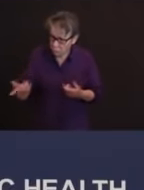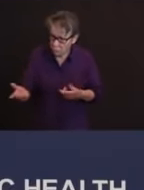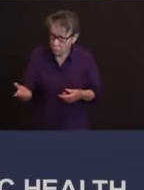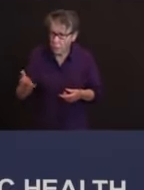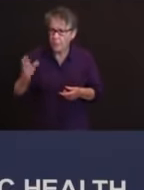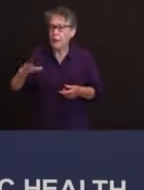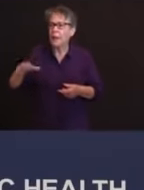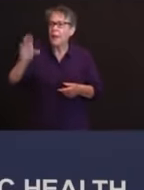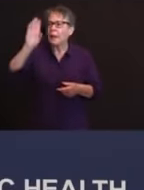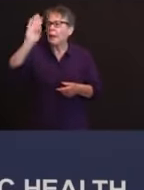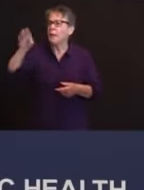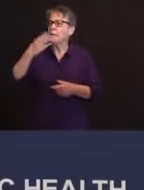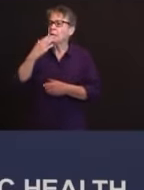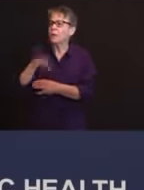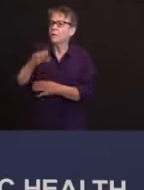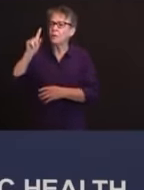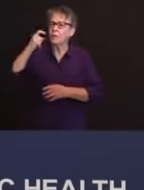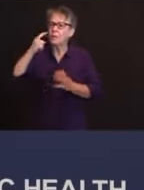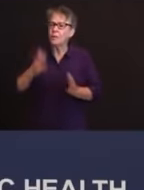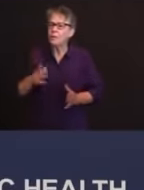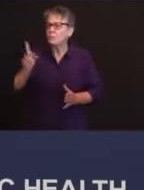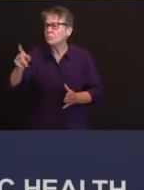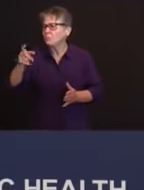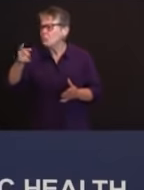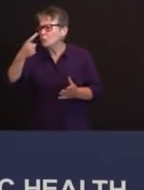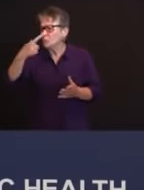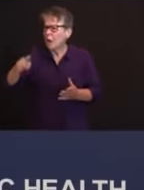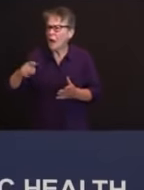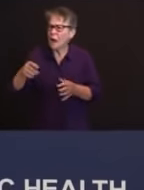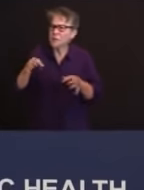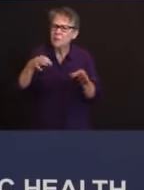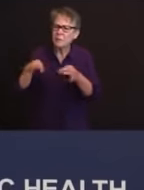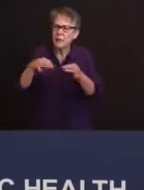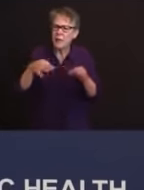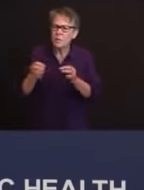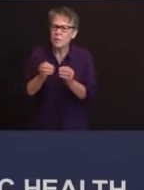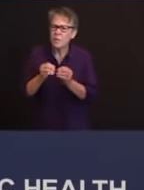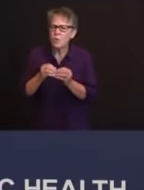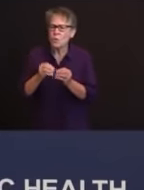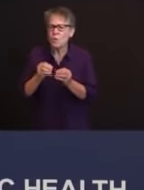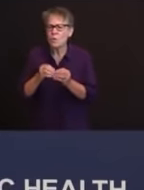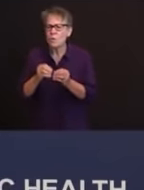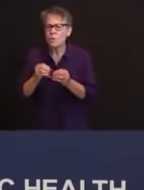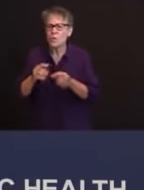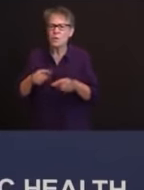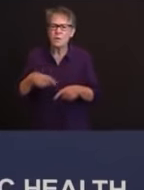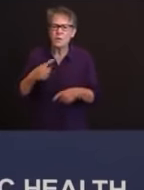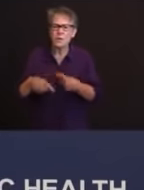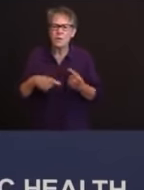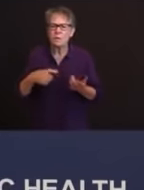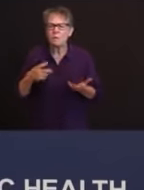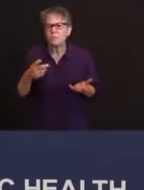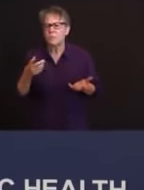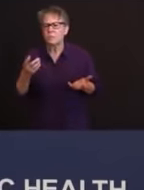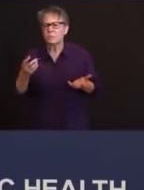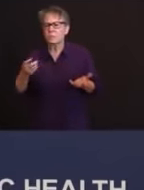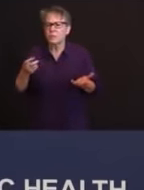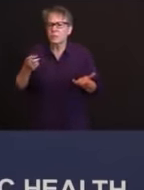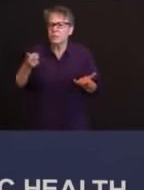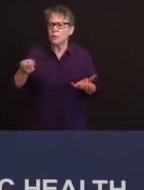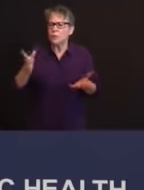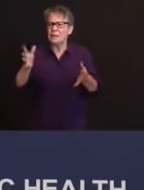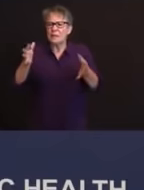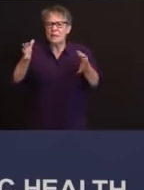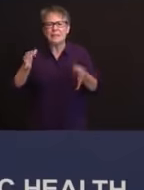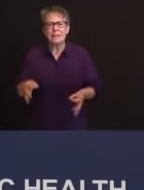Thanks. Can you talk a little bit more specifically about the basis for the decision to change the indoor dining rules